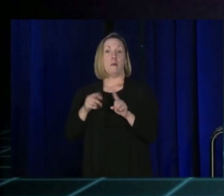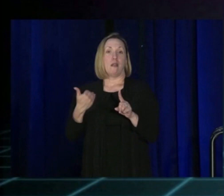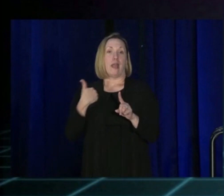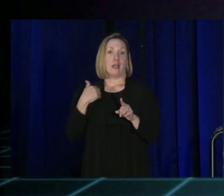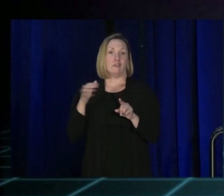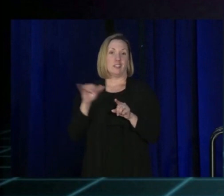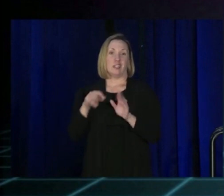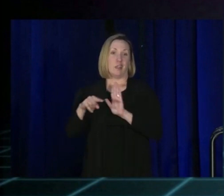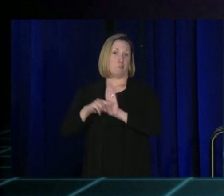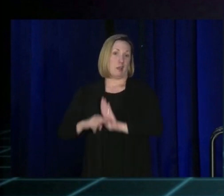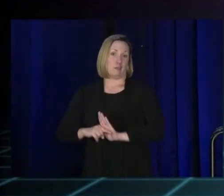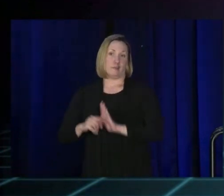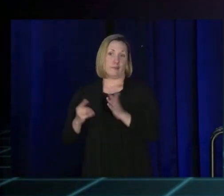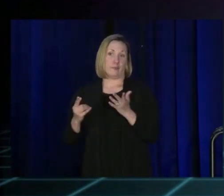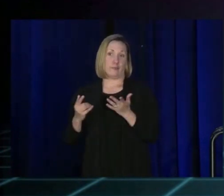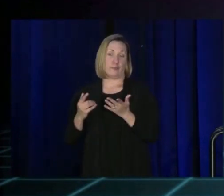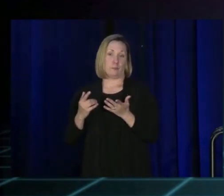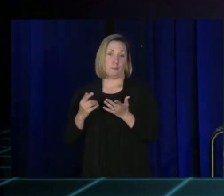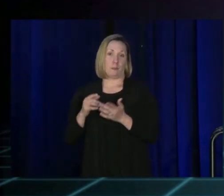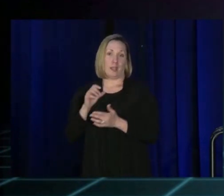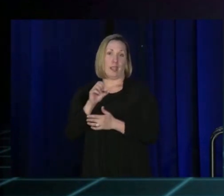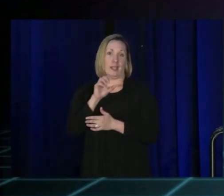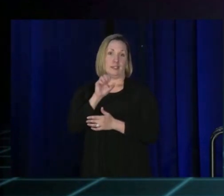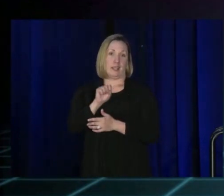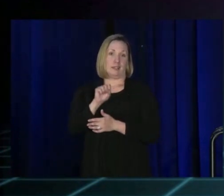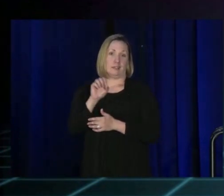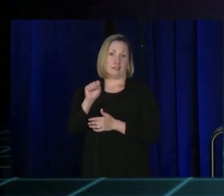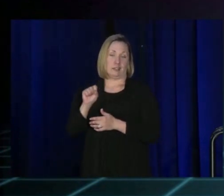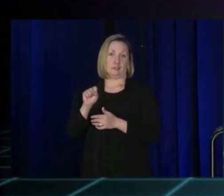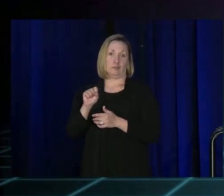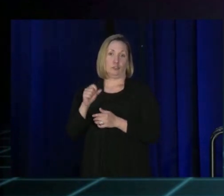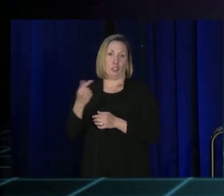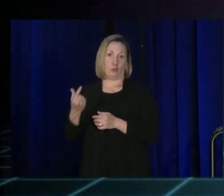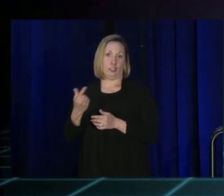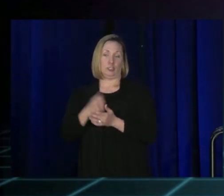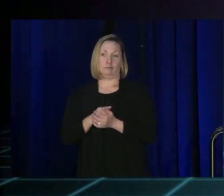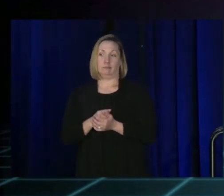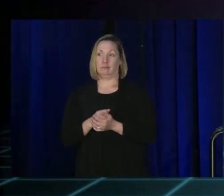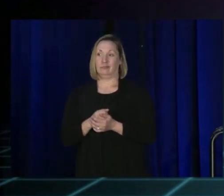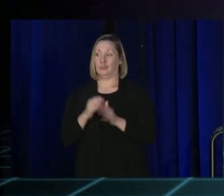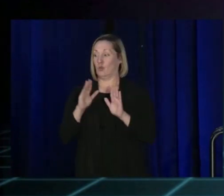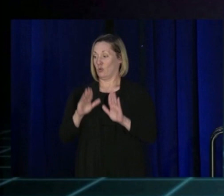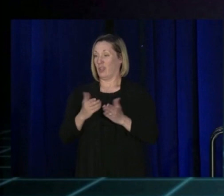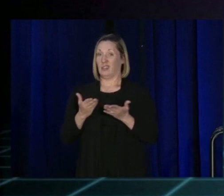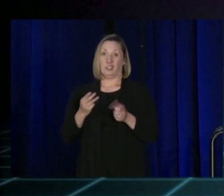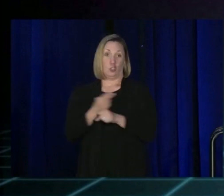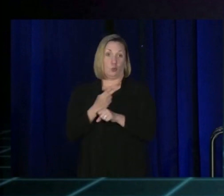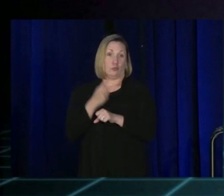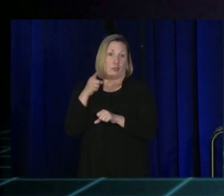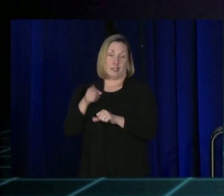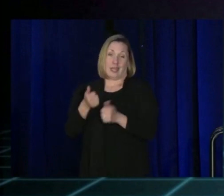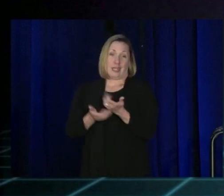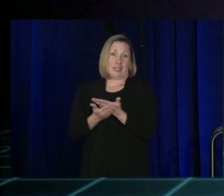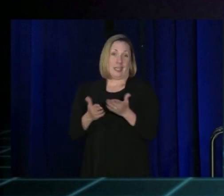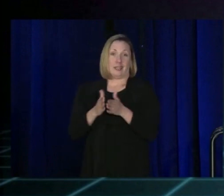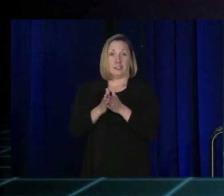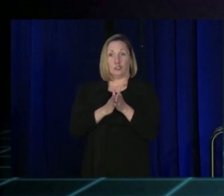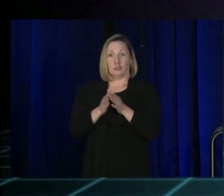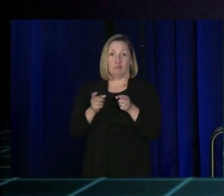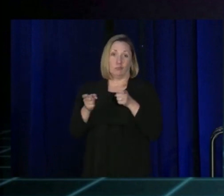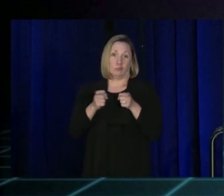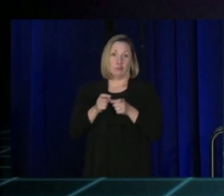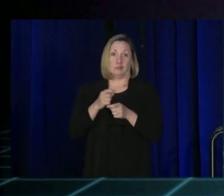drawbacks as static site generation. So great candidates for this are anything that's driven by a headless